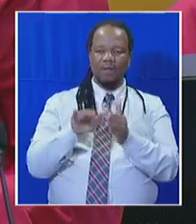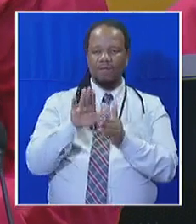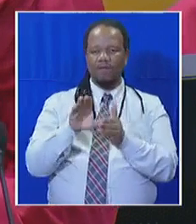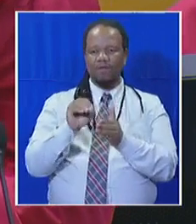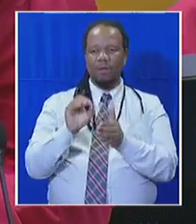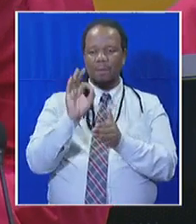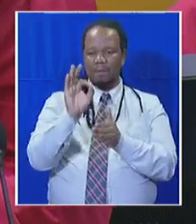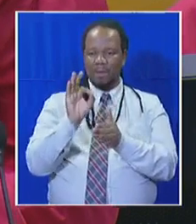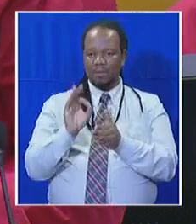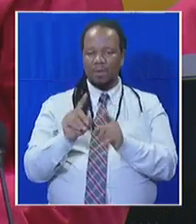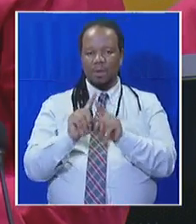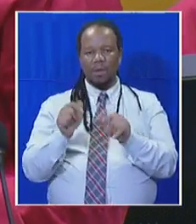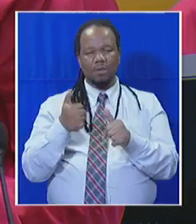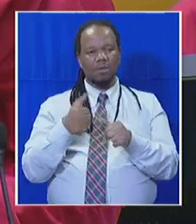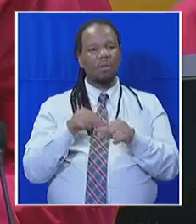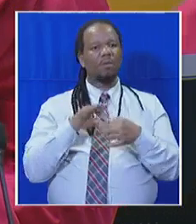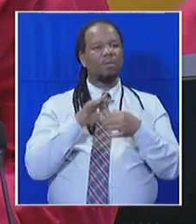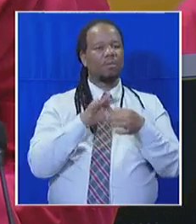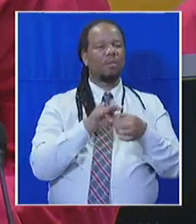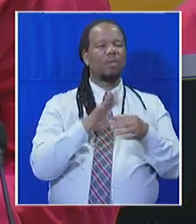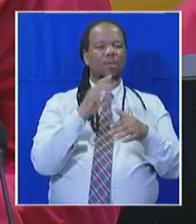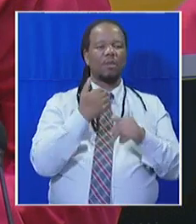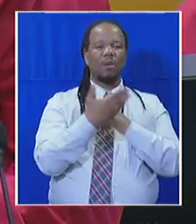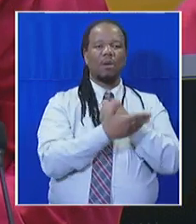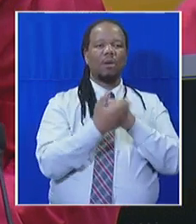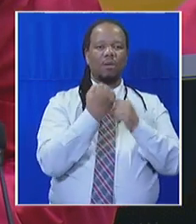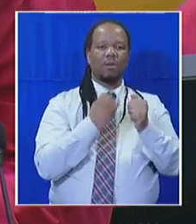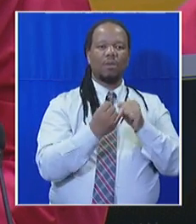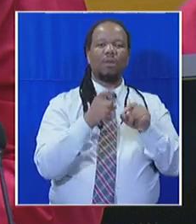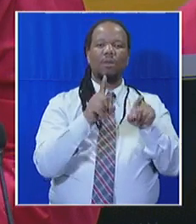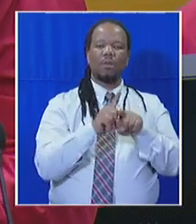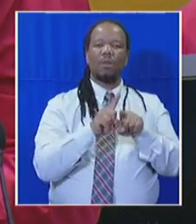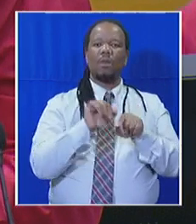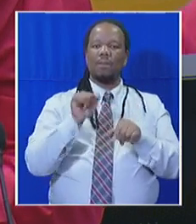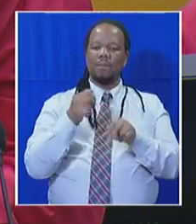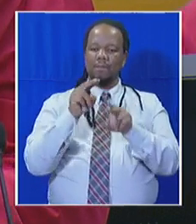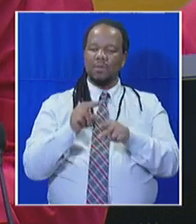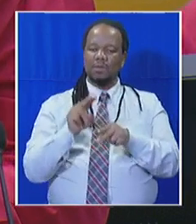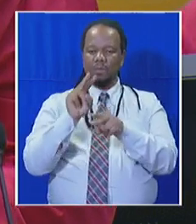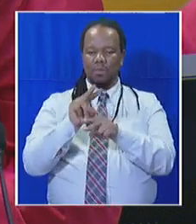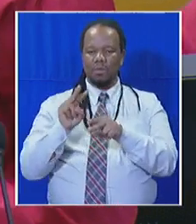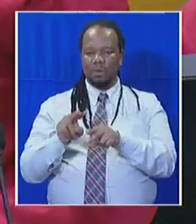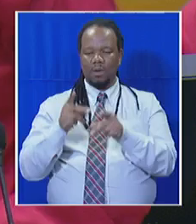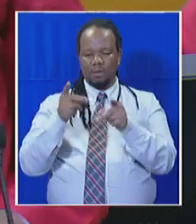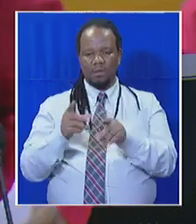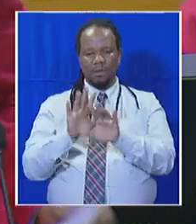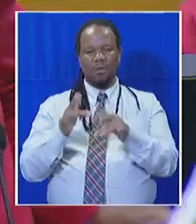the country as far as fiscal and monetary policy decisions are concerned. I so